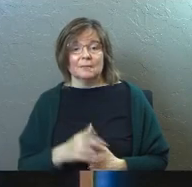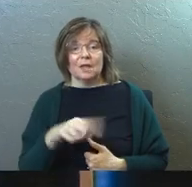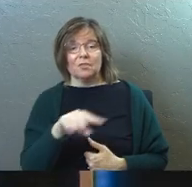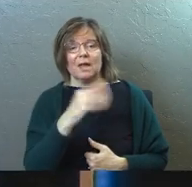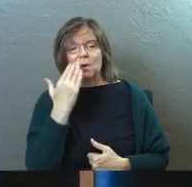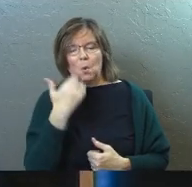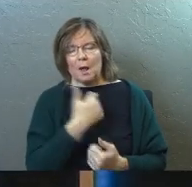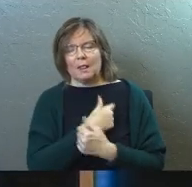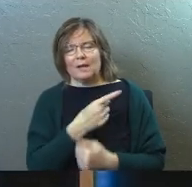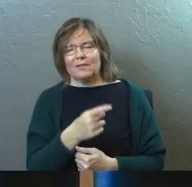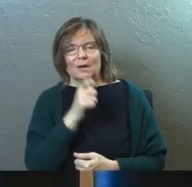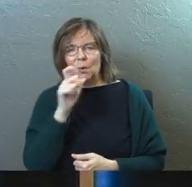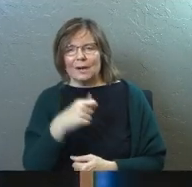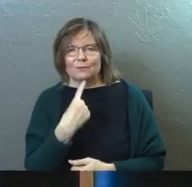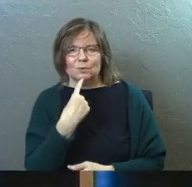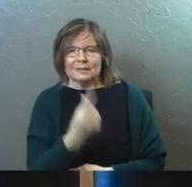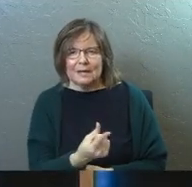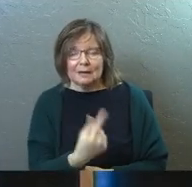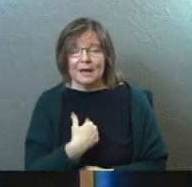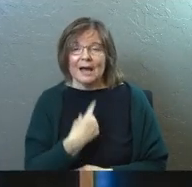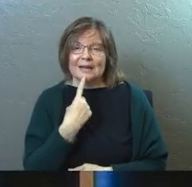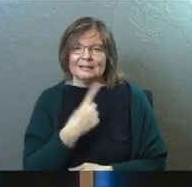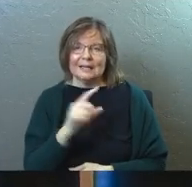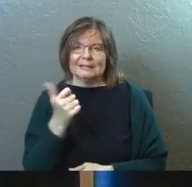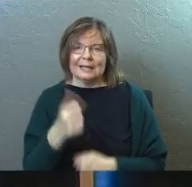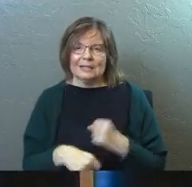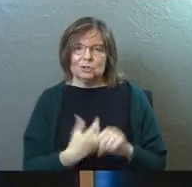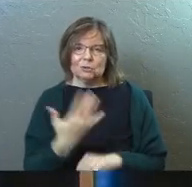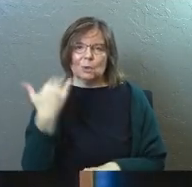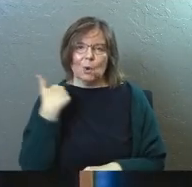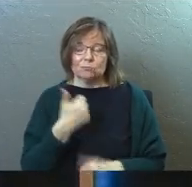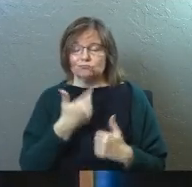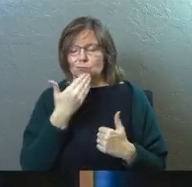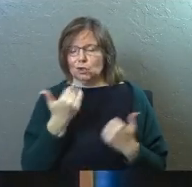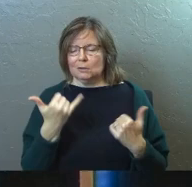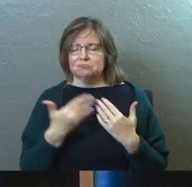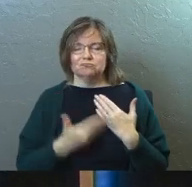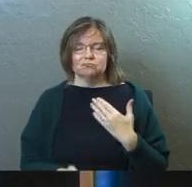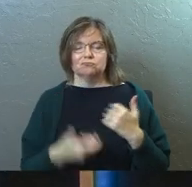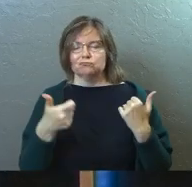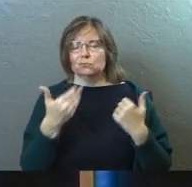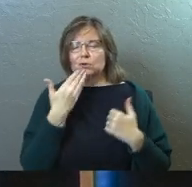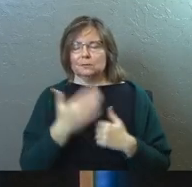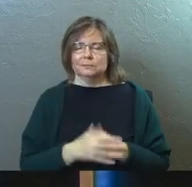They know I love them, I don't have to say it. I said it 10 years ago and we're good.